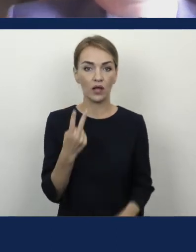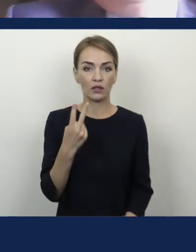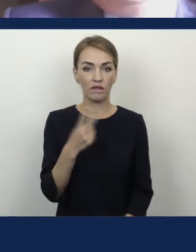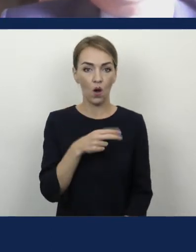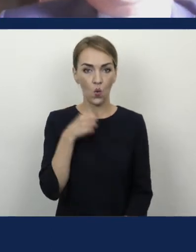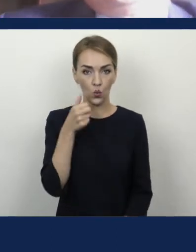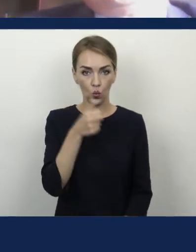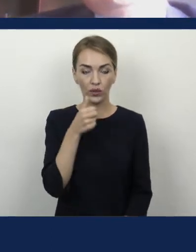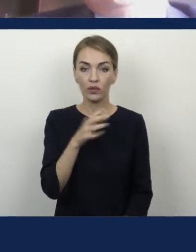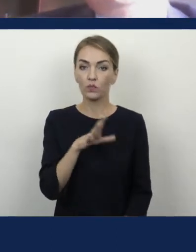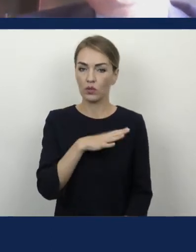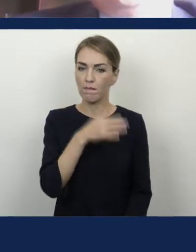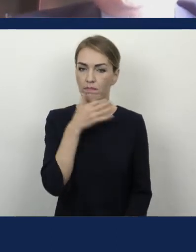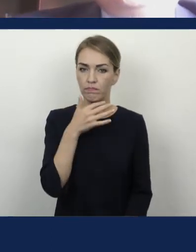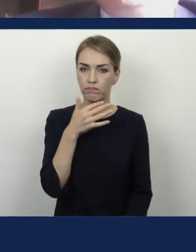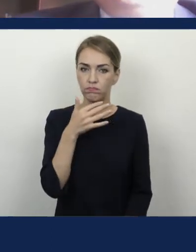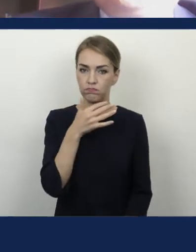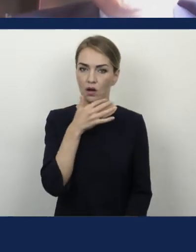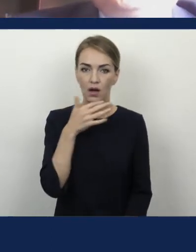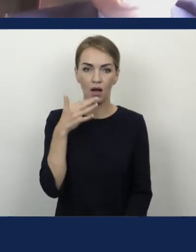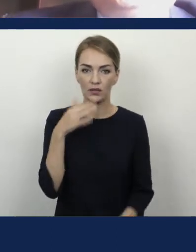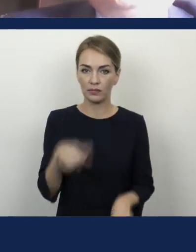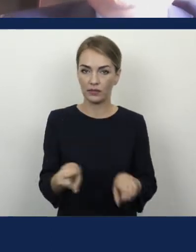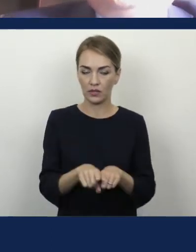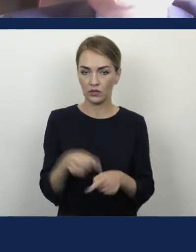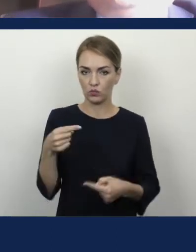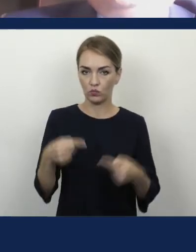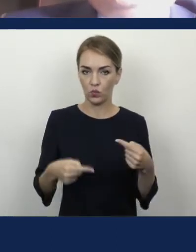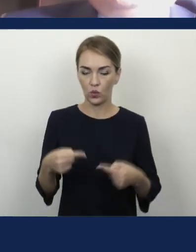in such disputes.